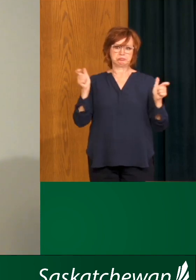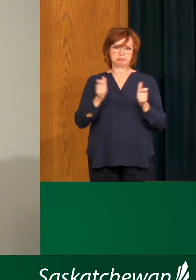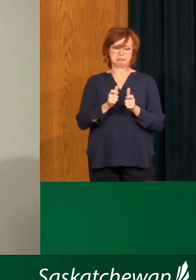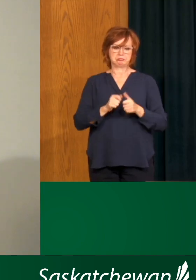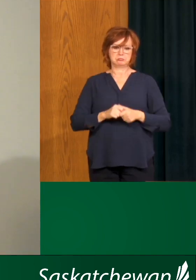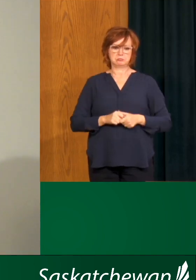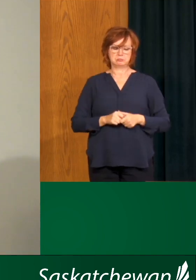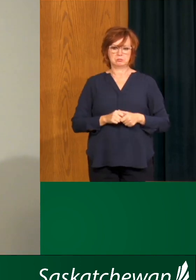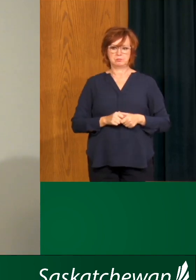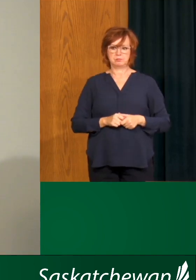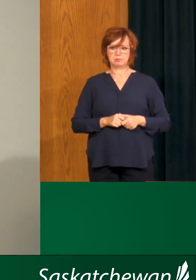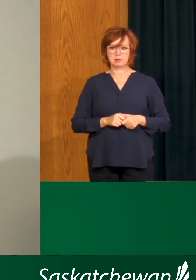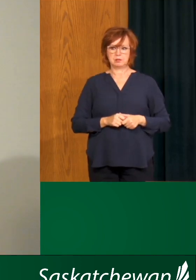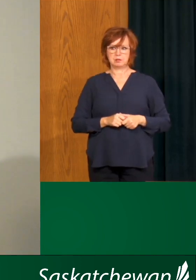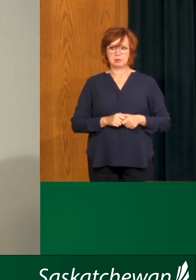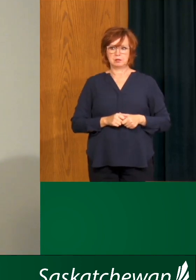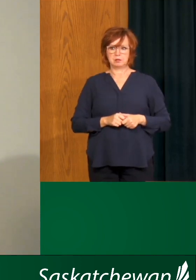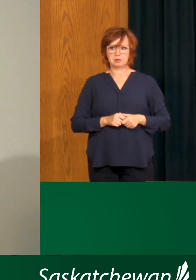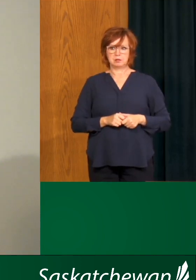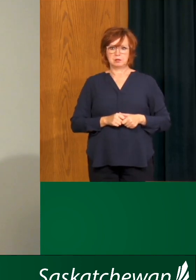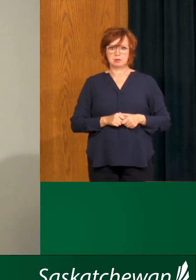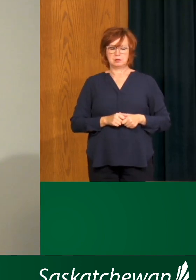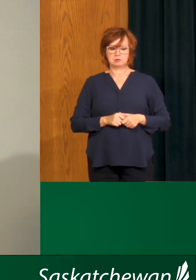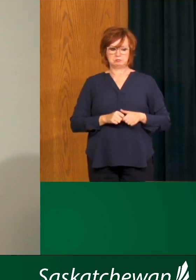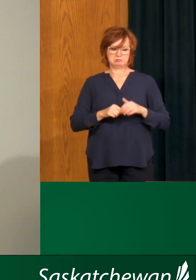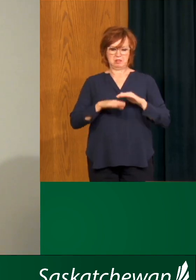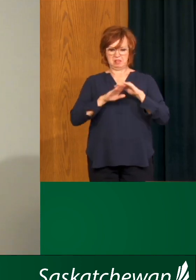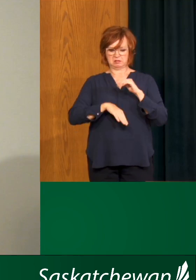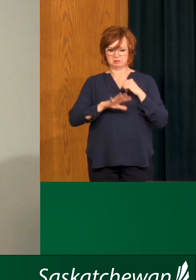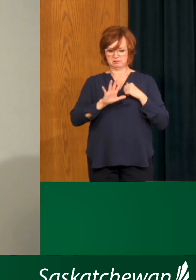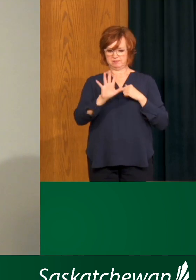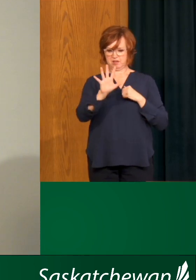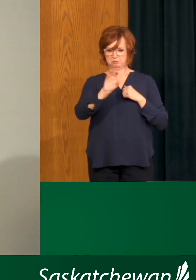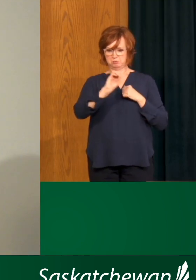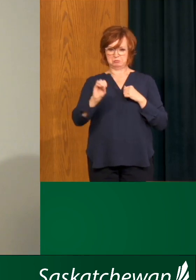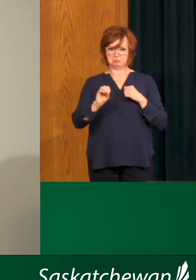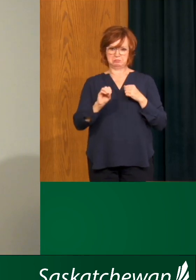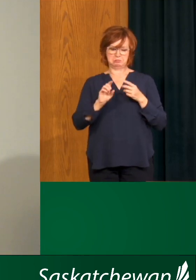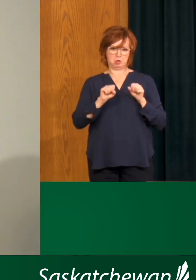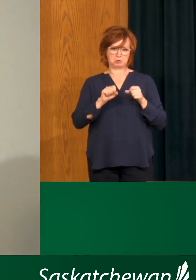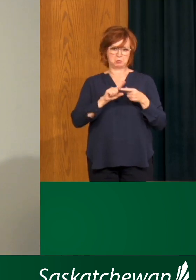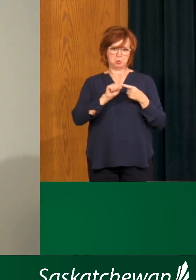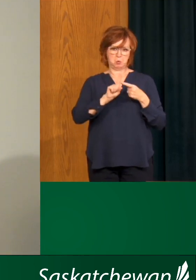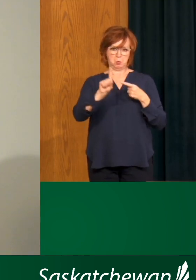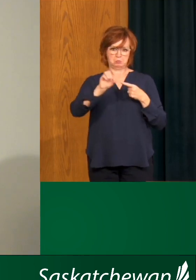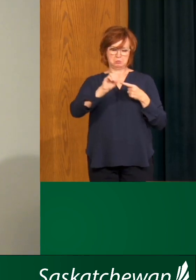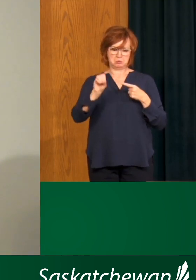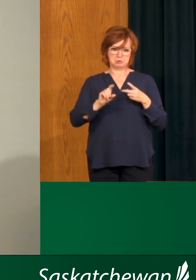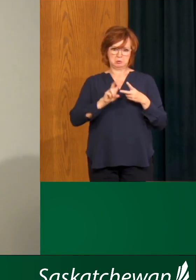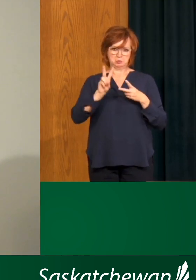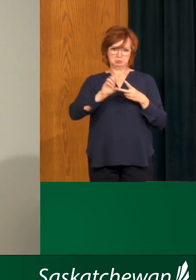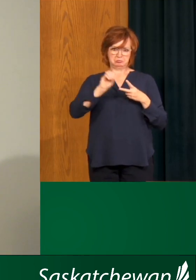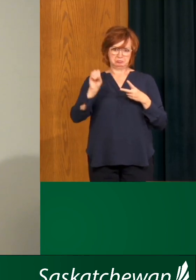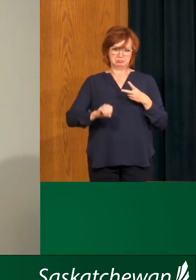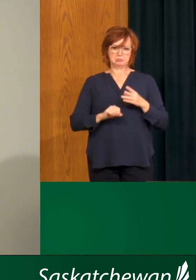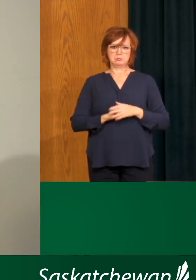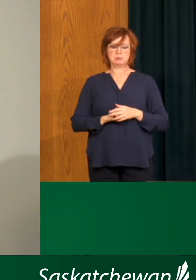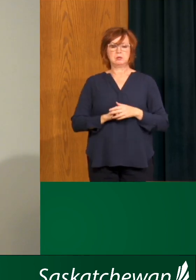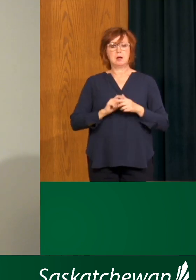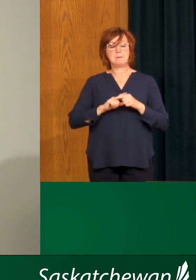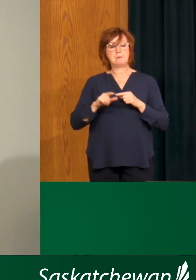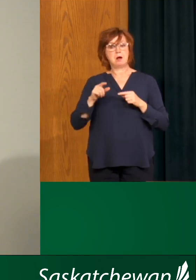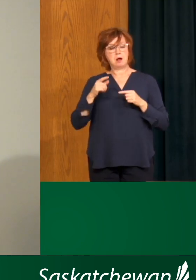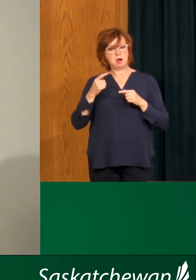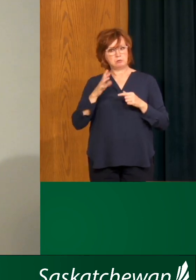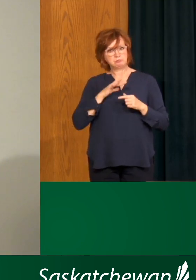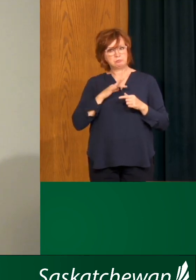than 5%, maybe even in the less than 1 to 2%. But certainly a survey using serology at some point will be useful